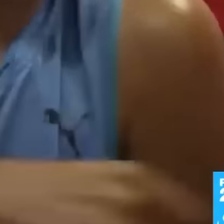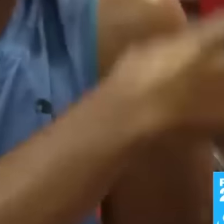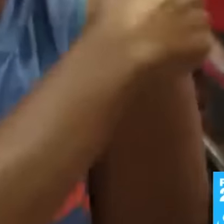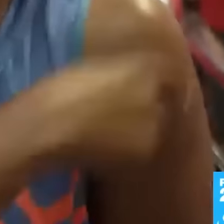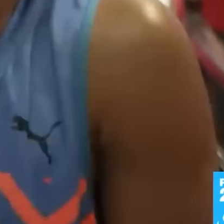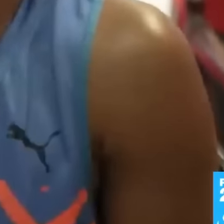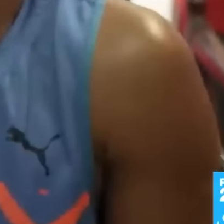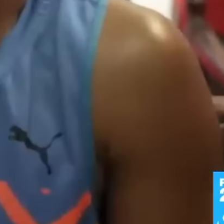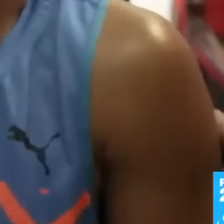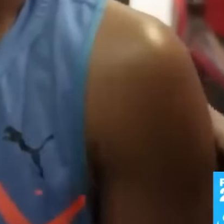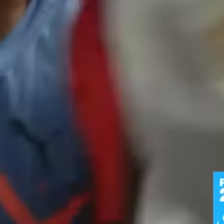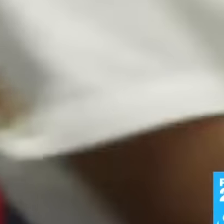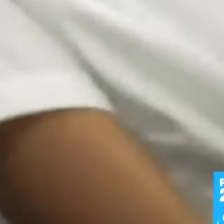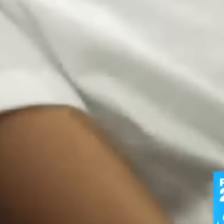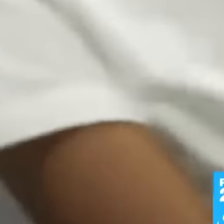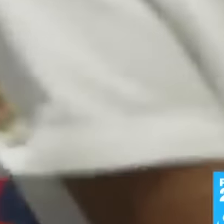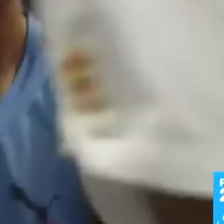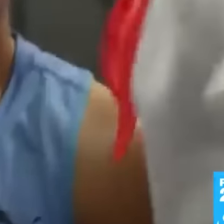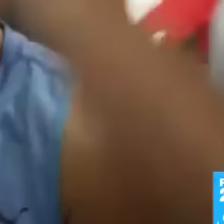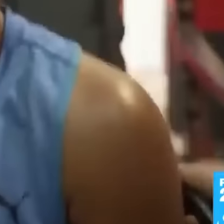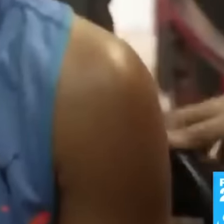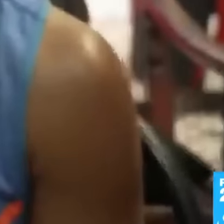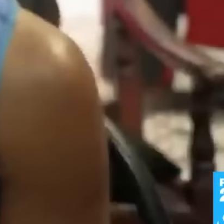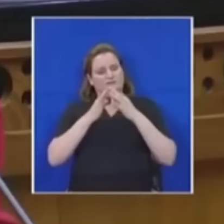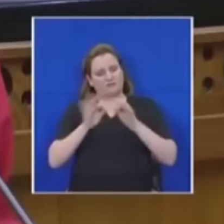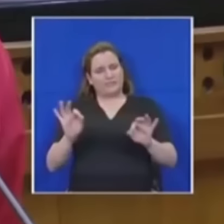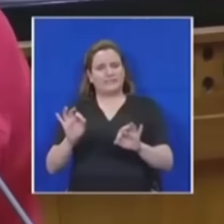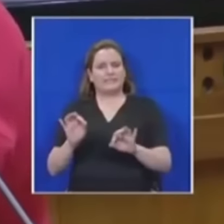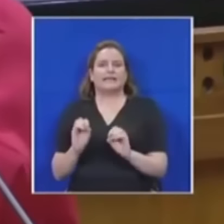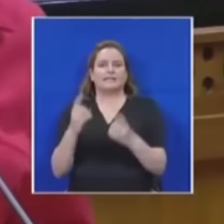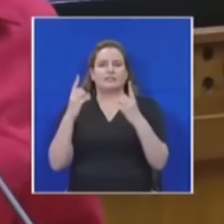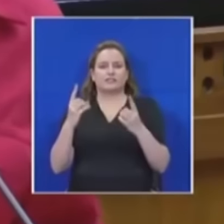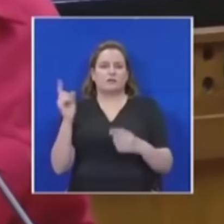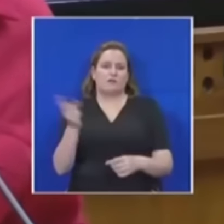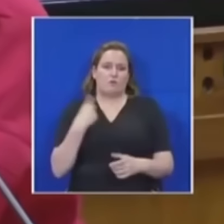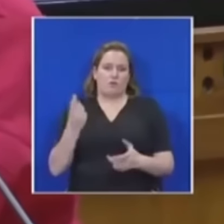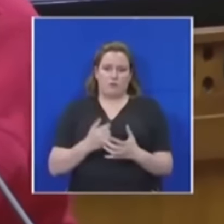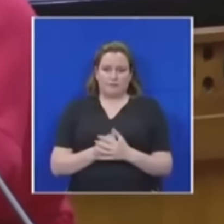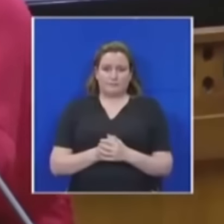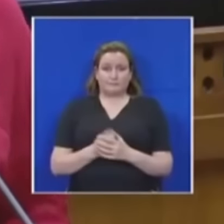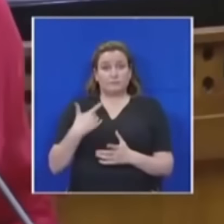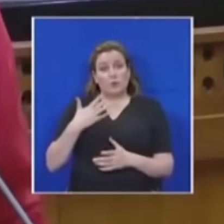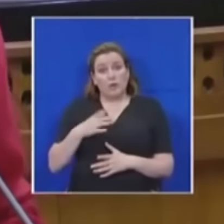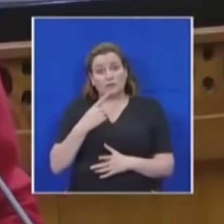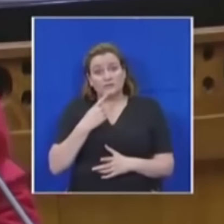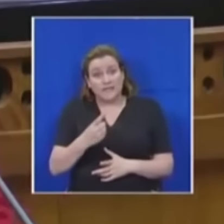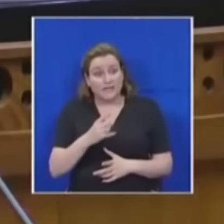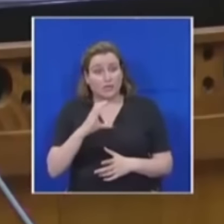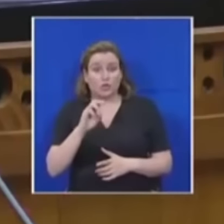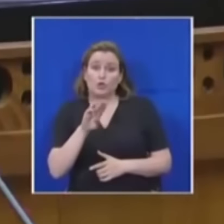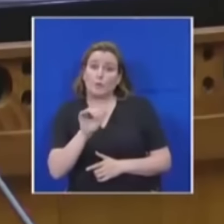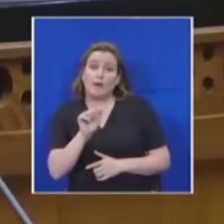like their mother who left 2 years ago. Adios. And we want to caution the people of Cuba that